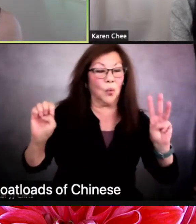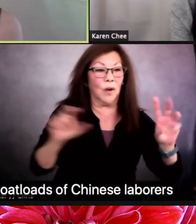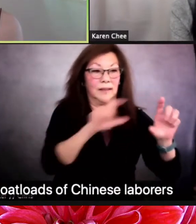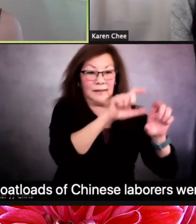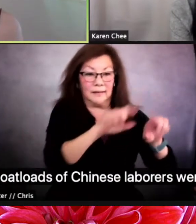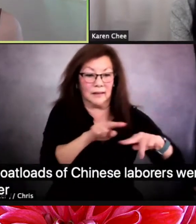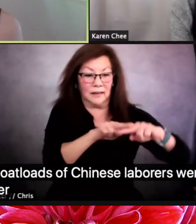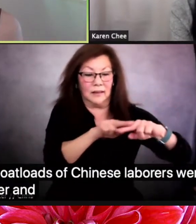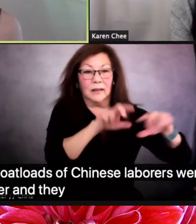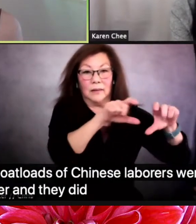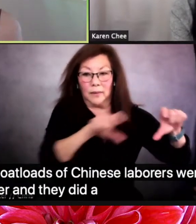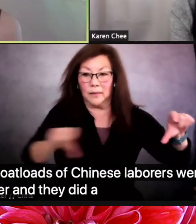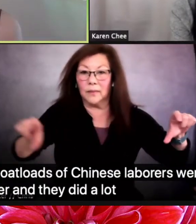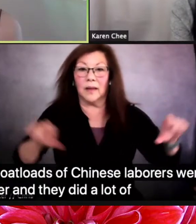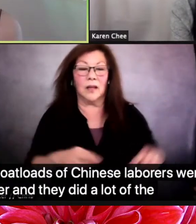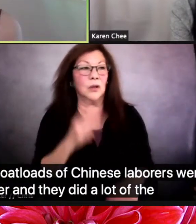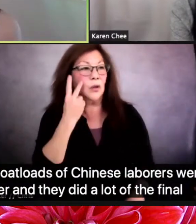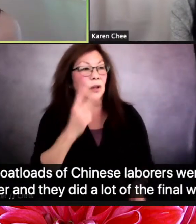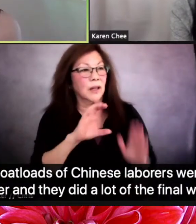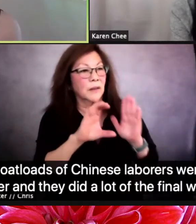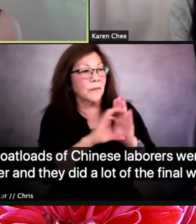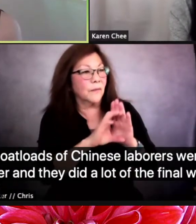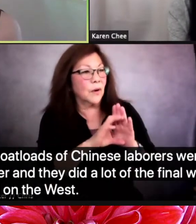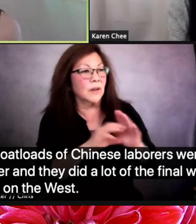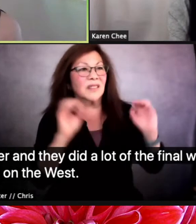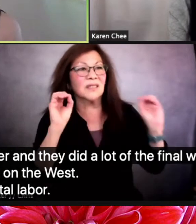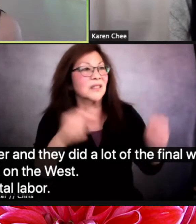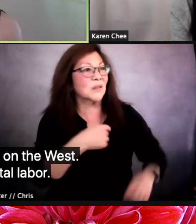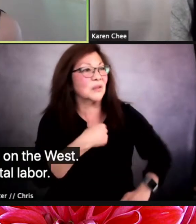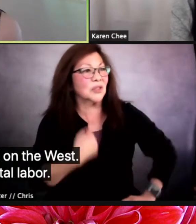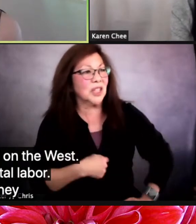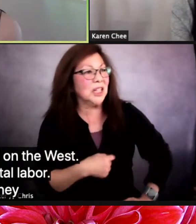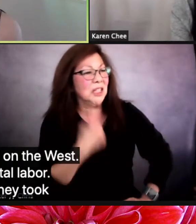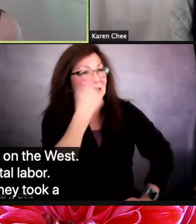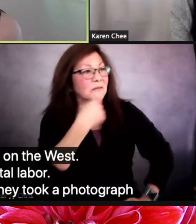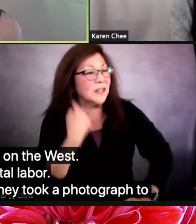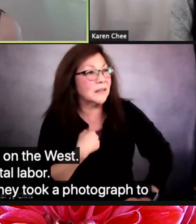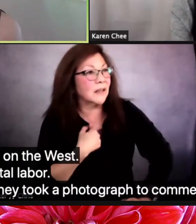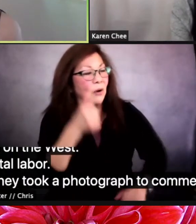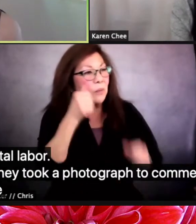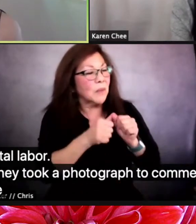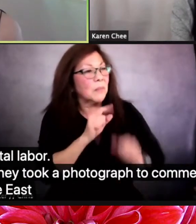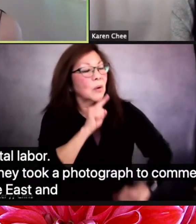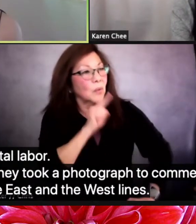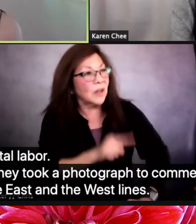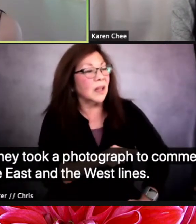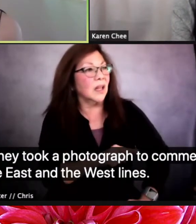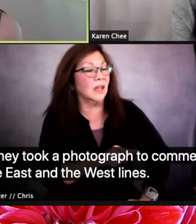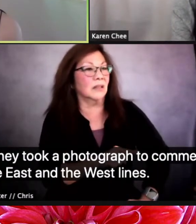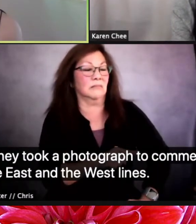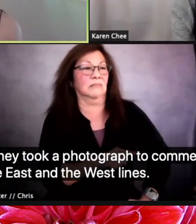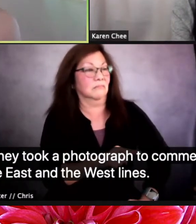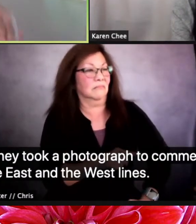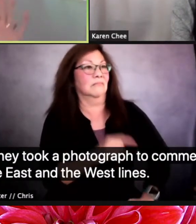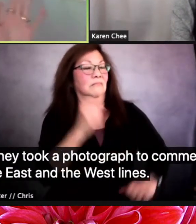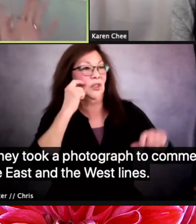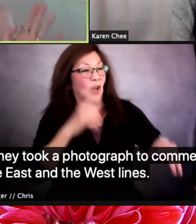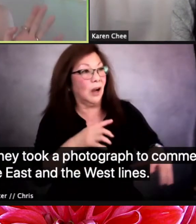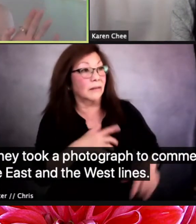you look at the photograph and there are zero Chinese faces. Like I remember actually being like so astounded that